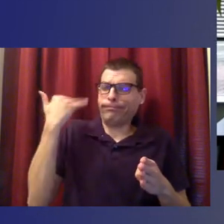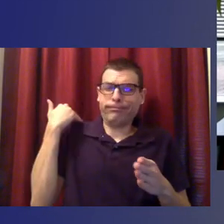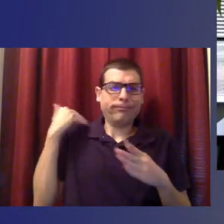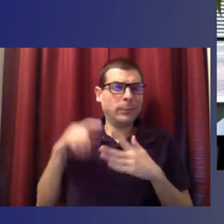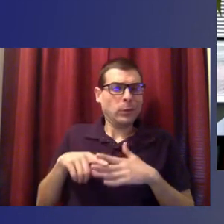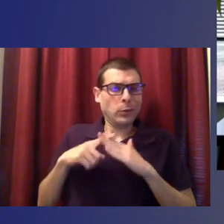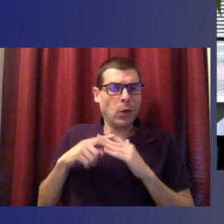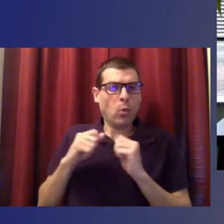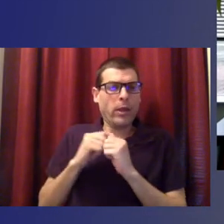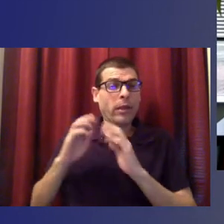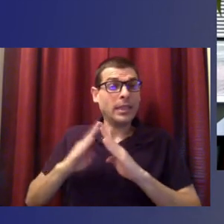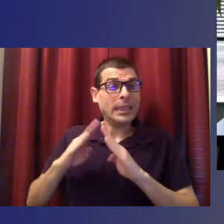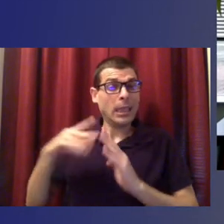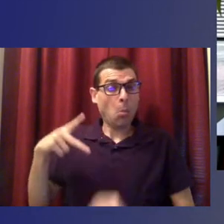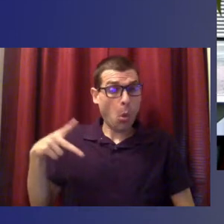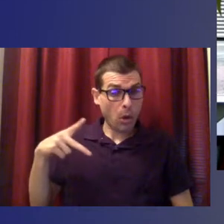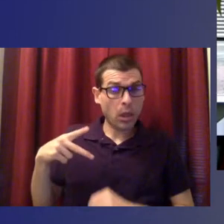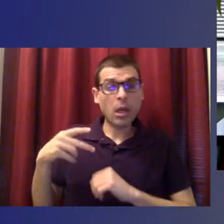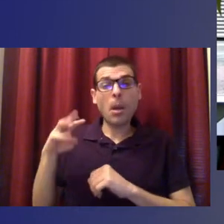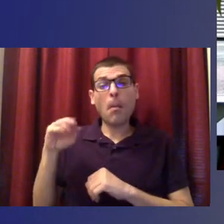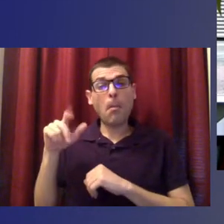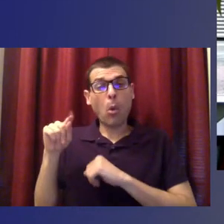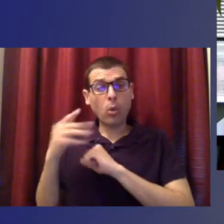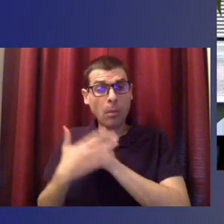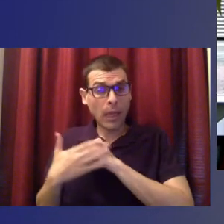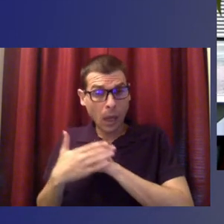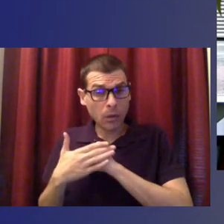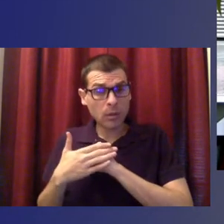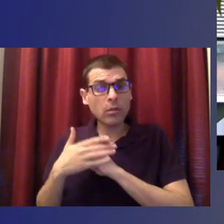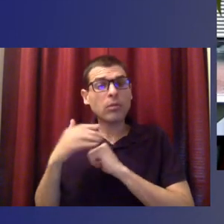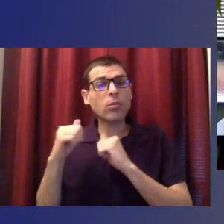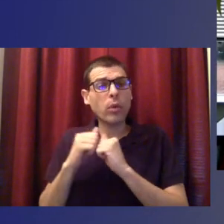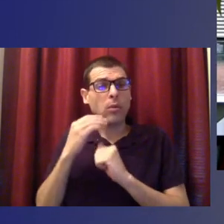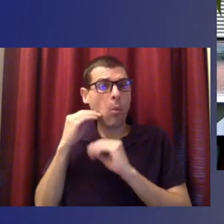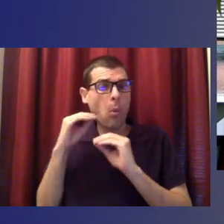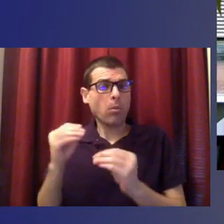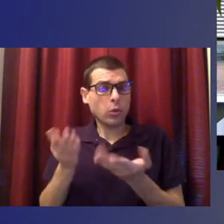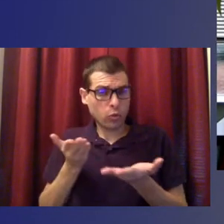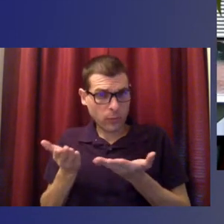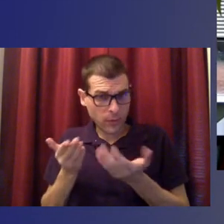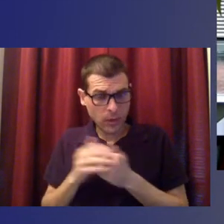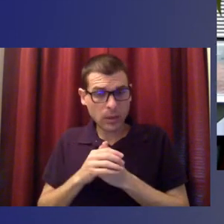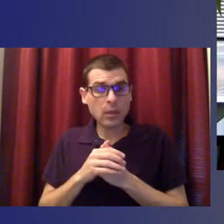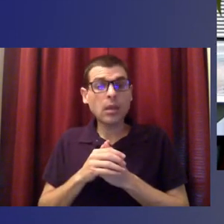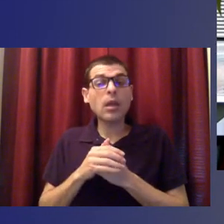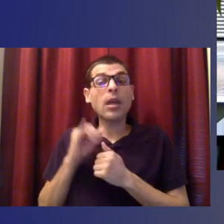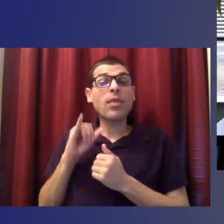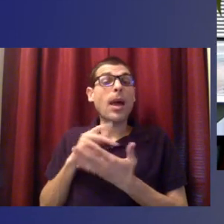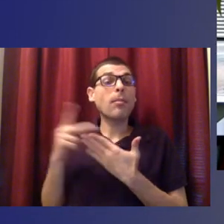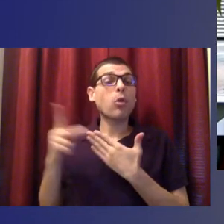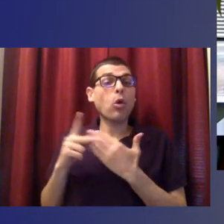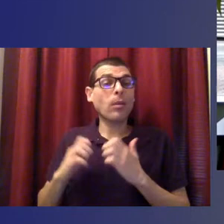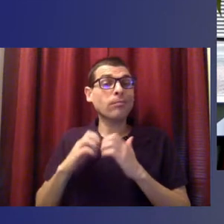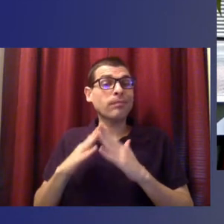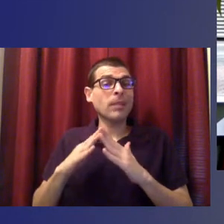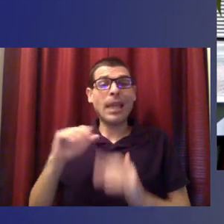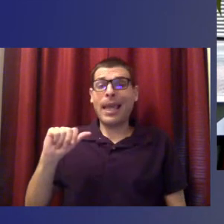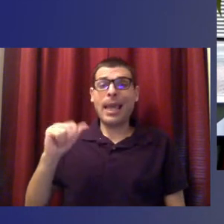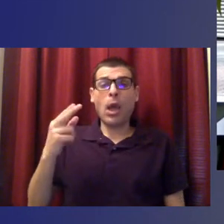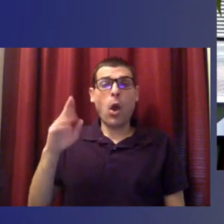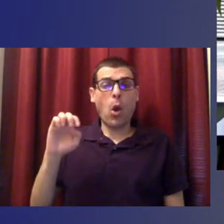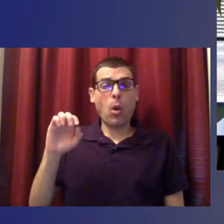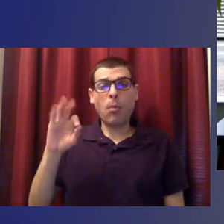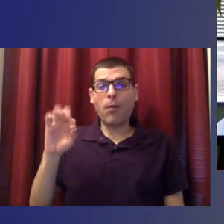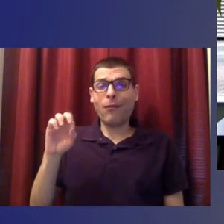of Portland and Multnomah County. It's also incorporated into A Home for Everyone, which is our countywide plan that